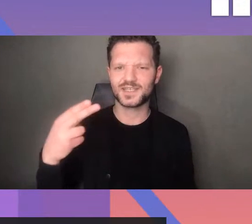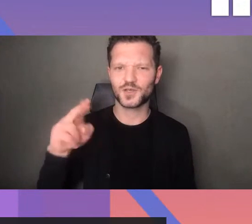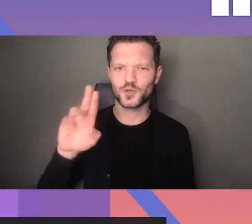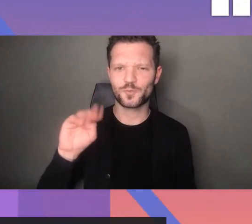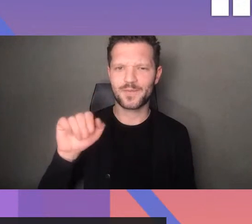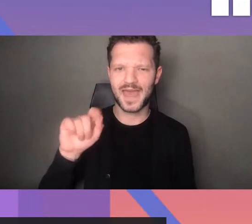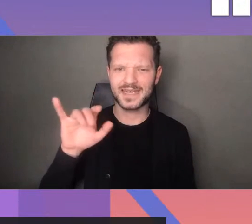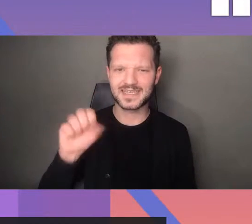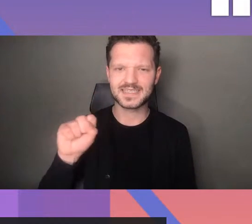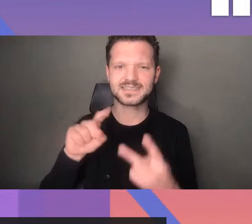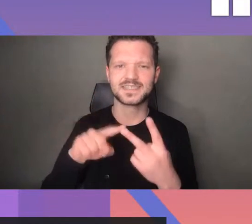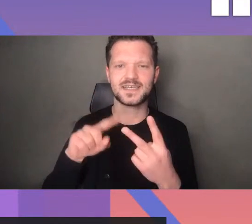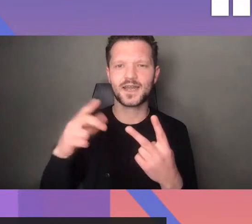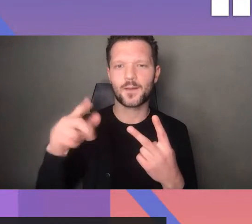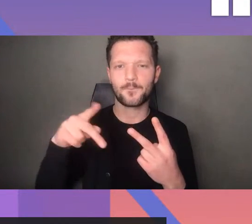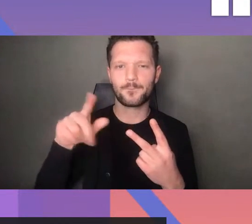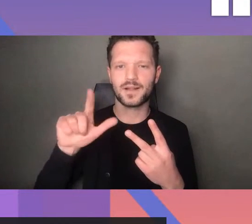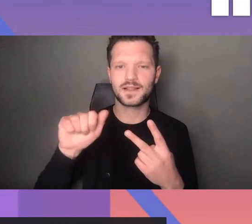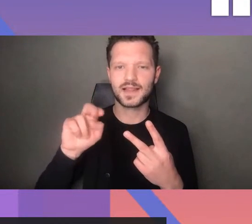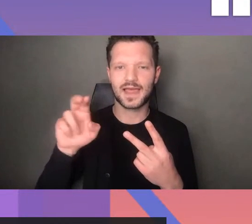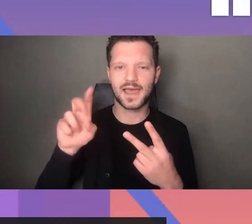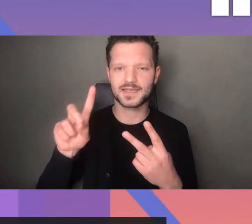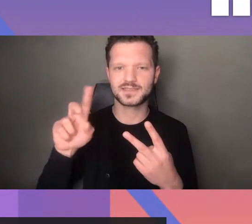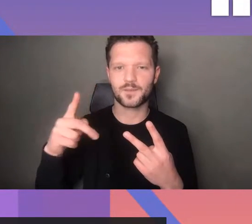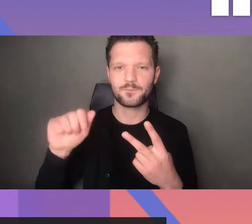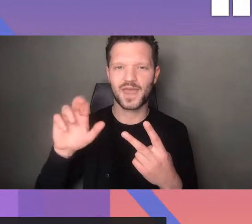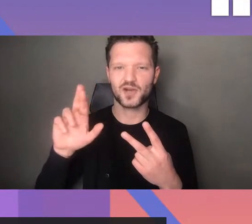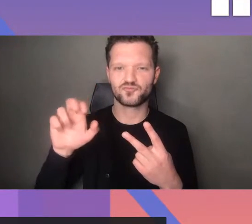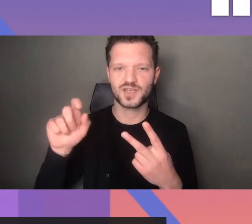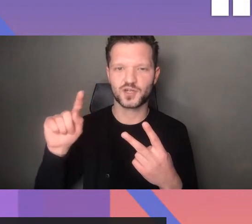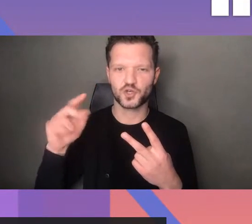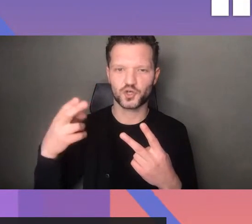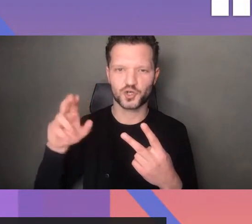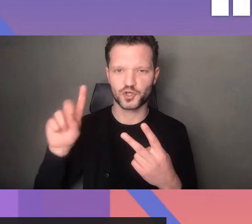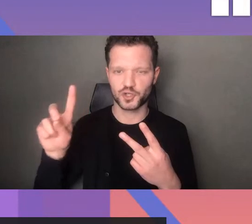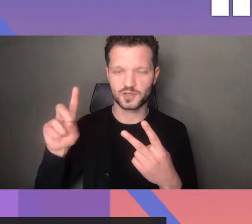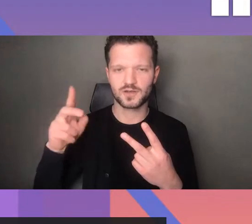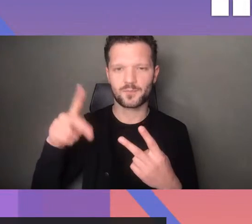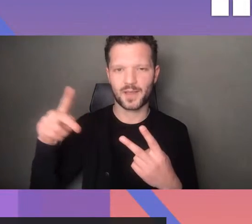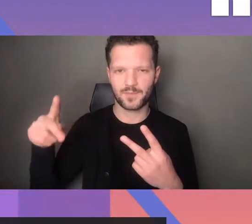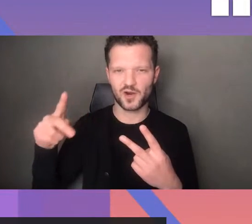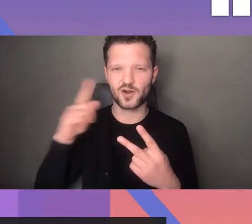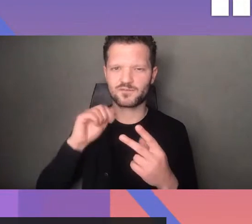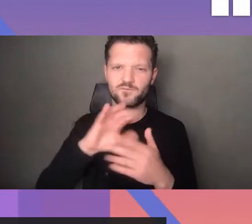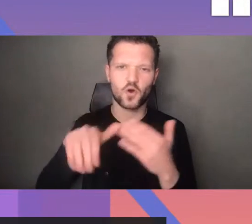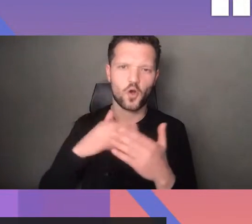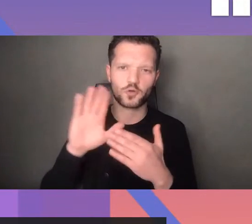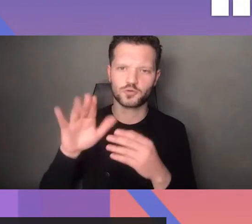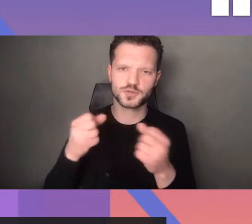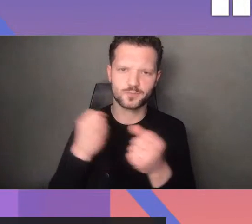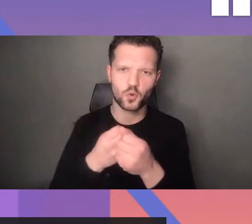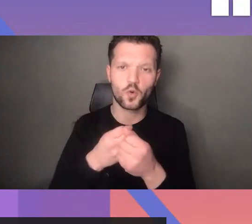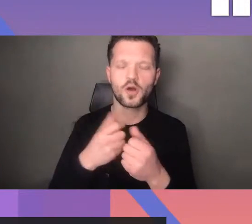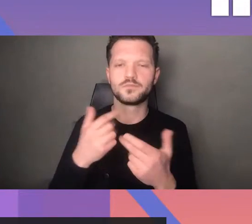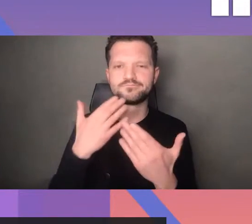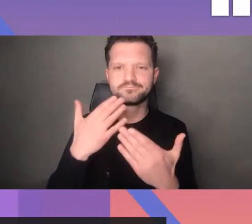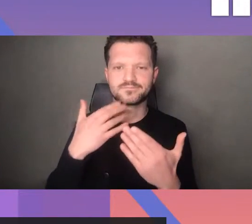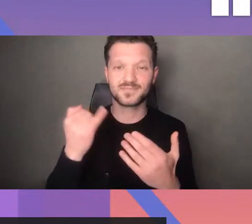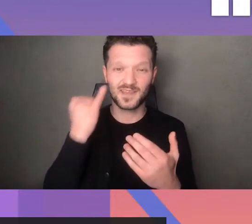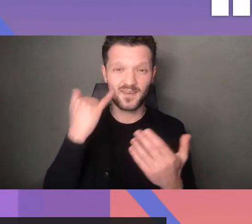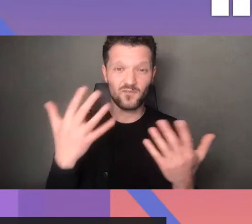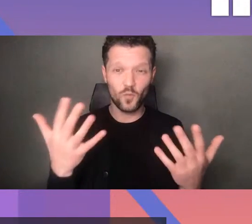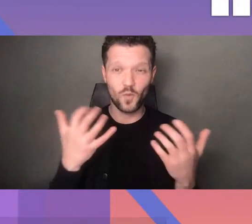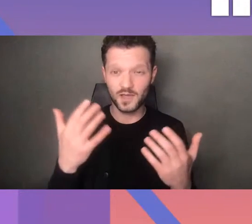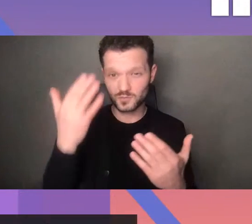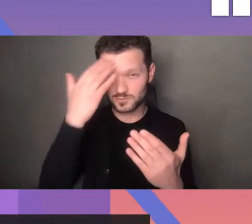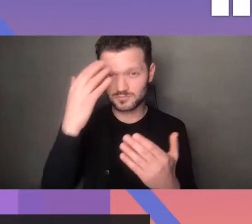Planned Parenthood for all of your support. Your support helps facilitate important events like these. If you would like to know more about sponsoring programs like